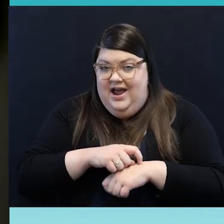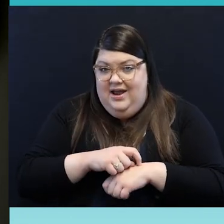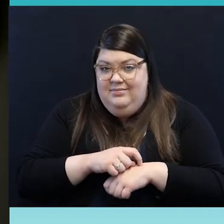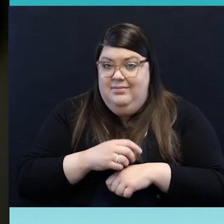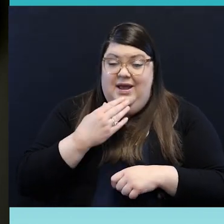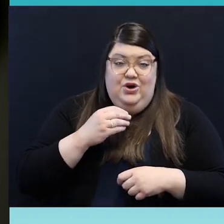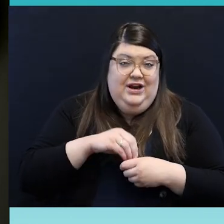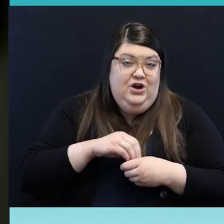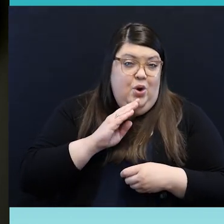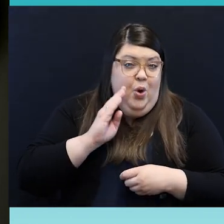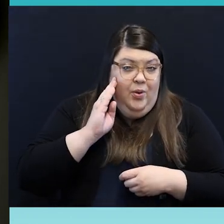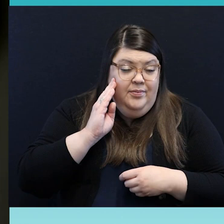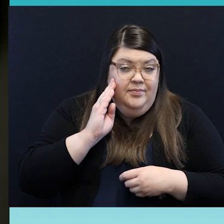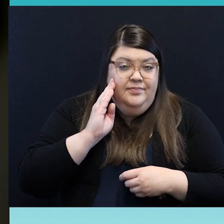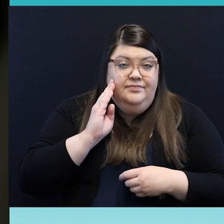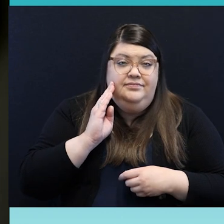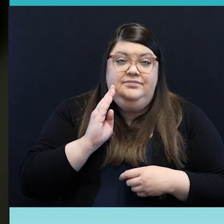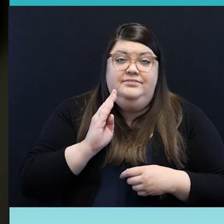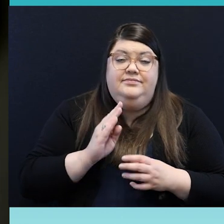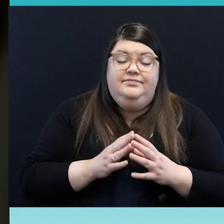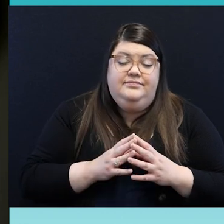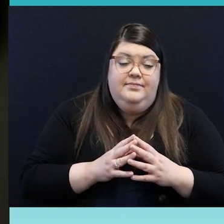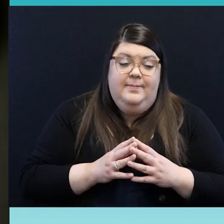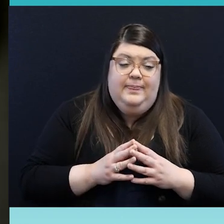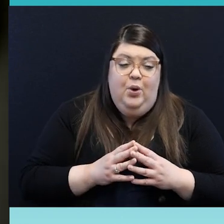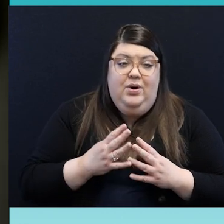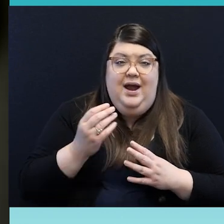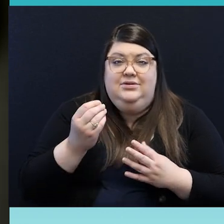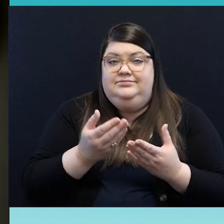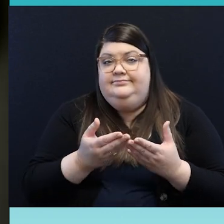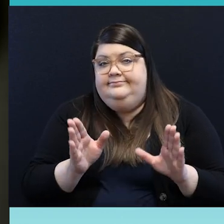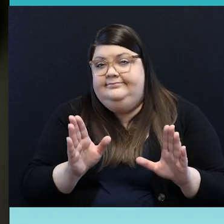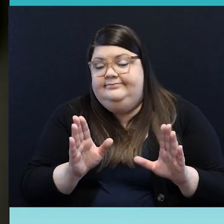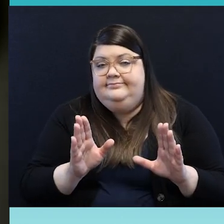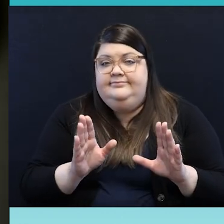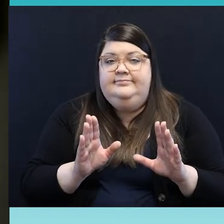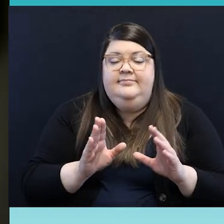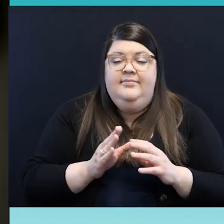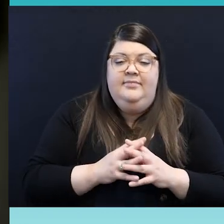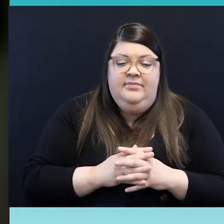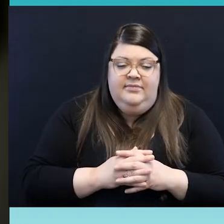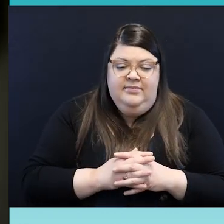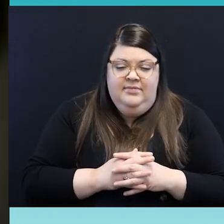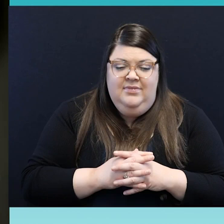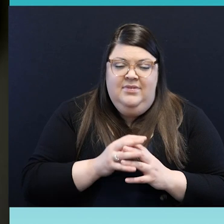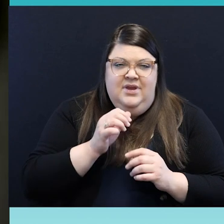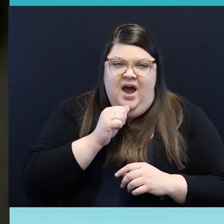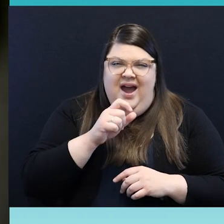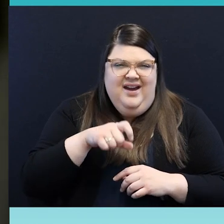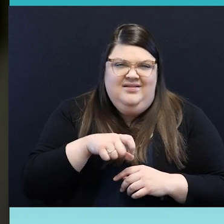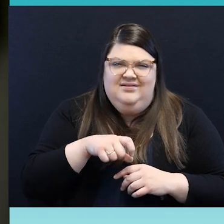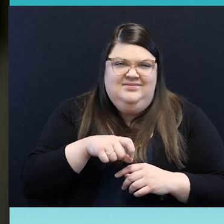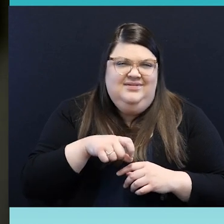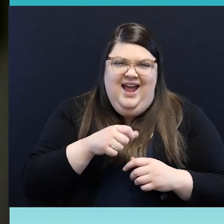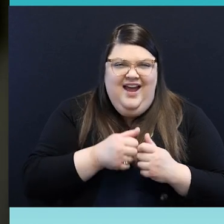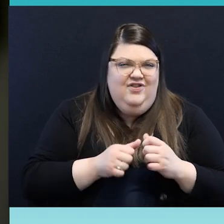your home? Is it better to be out in more of a public setting to start these conversations? And not every